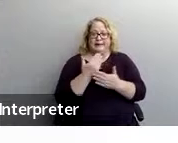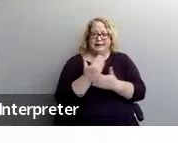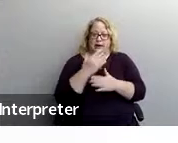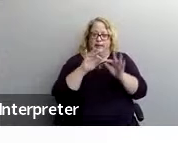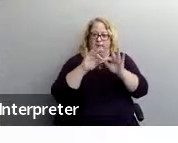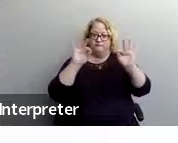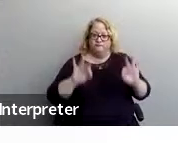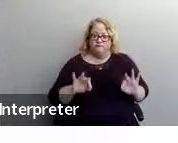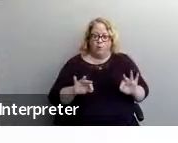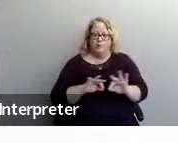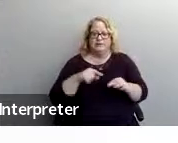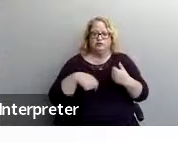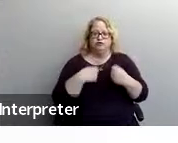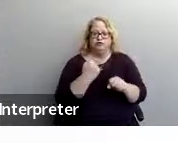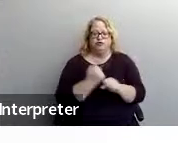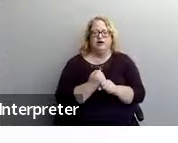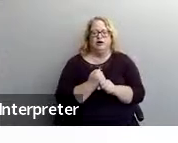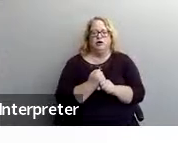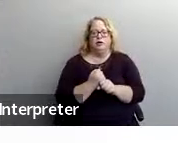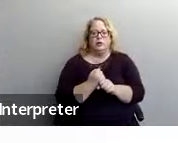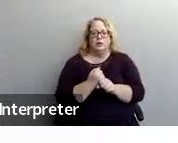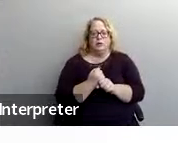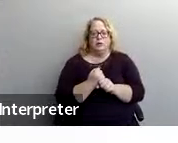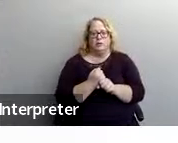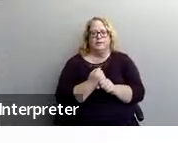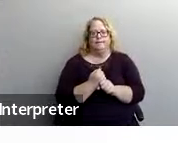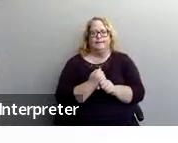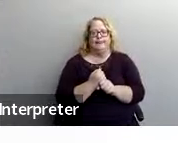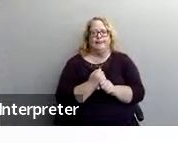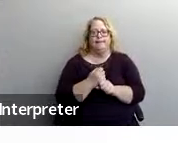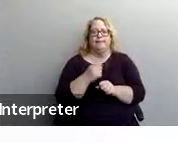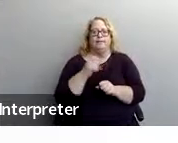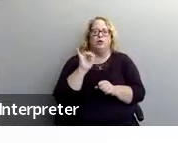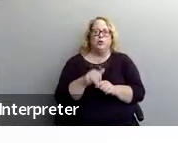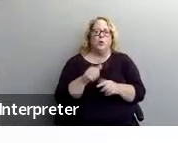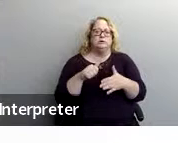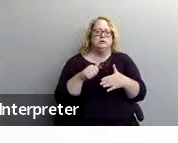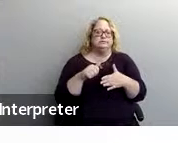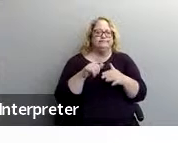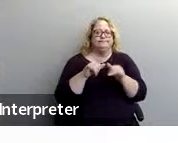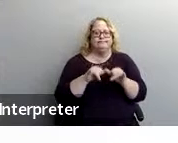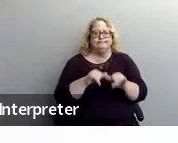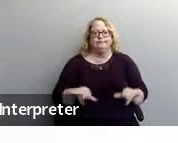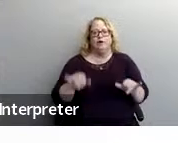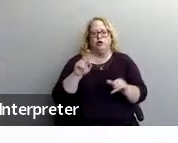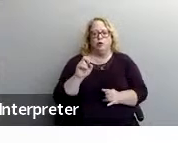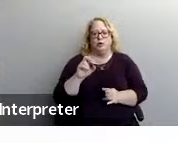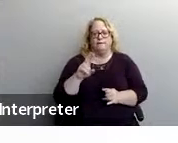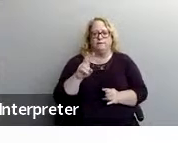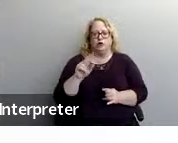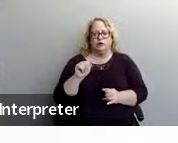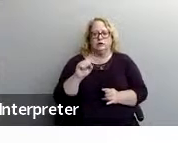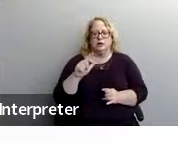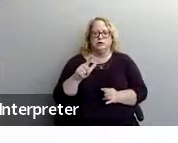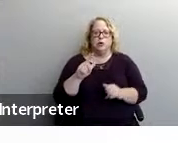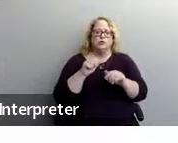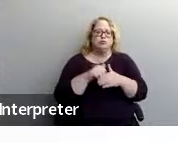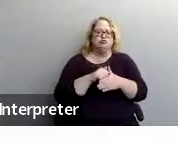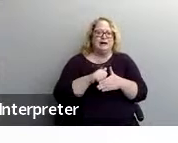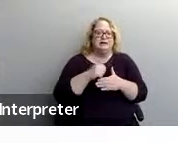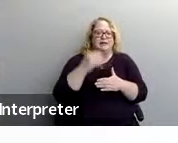and had a walkthrough and an observation for universals, which are those practices that are known to